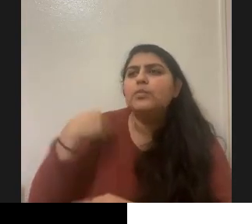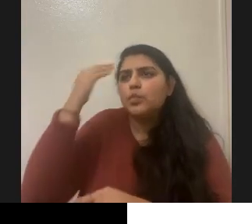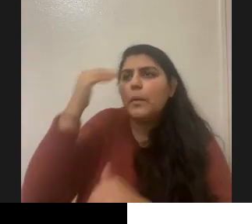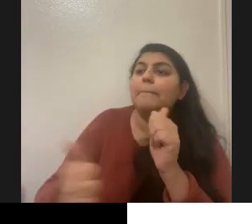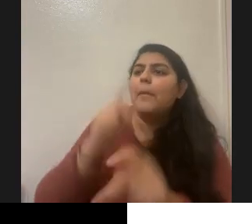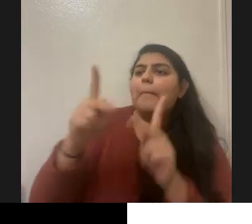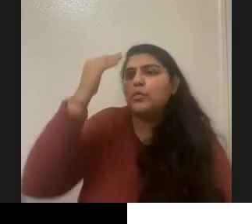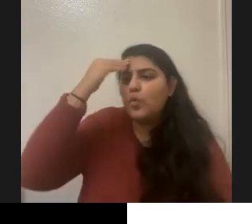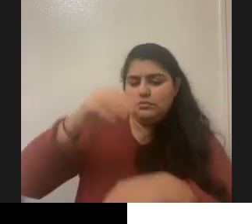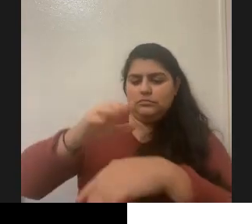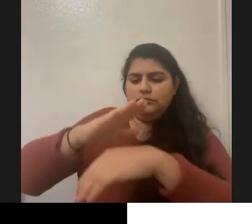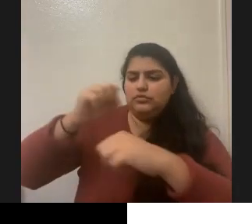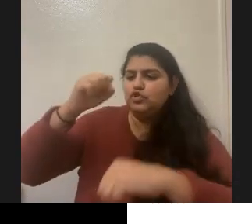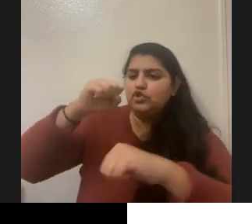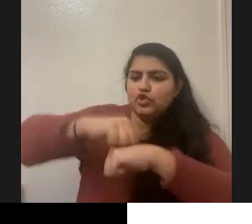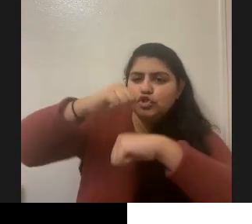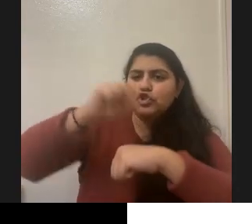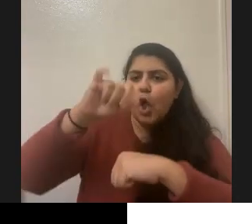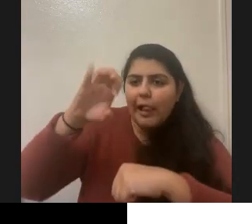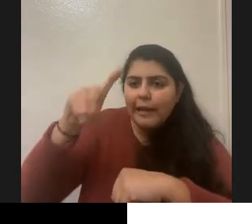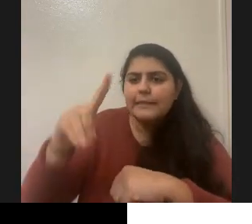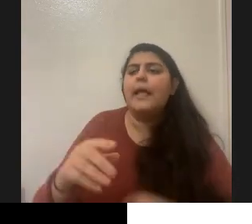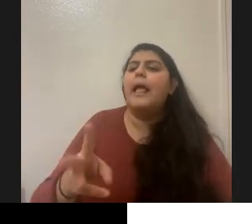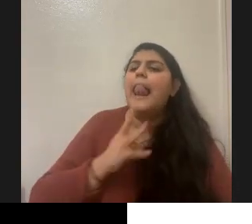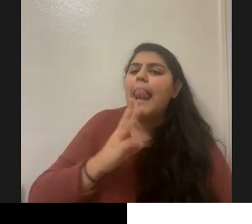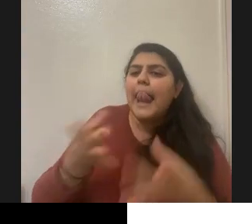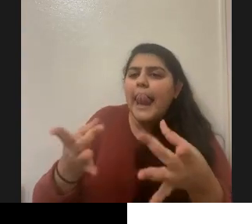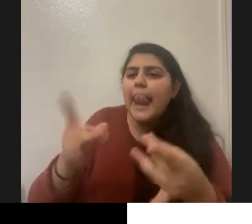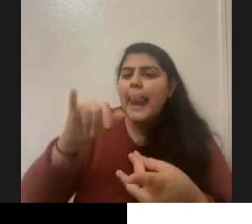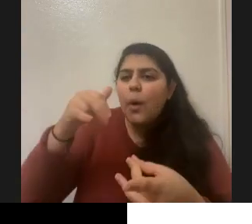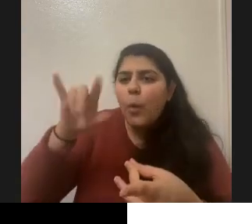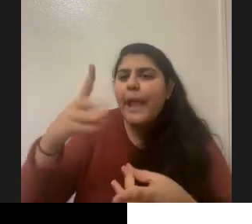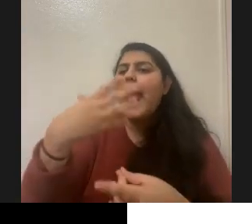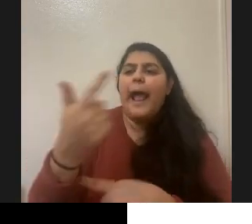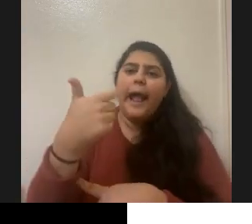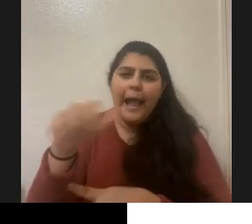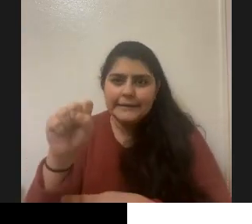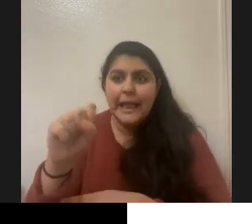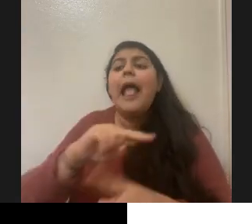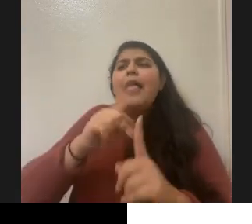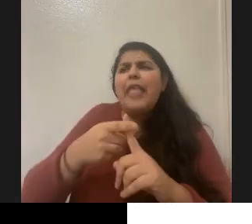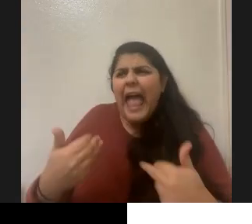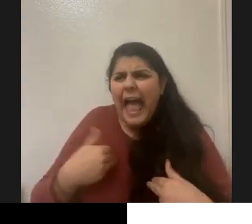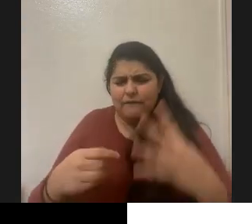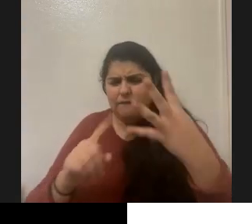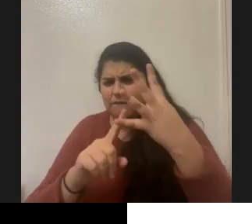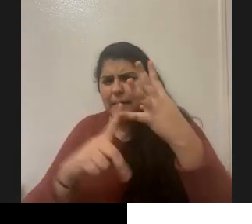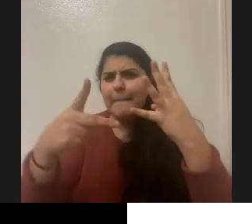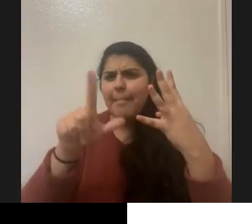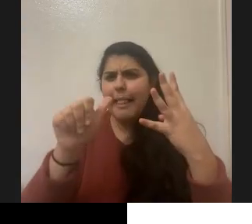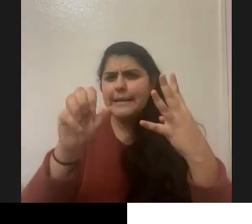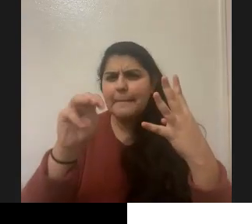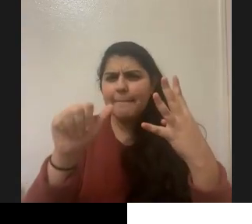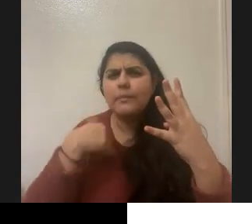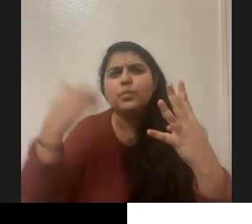like my table, liquid, like the water I'm drinking, gas, like we're breathing. And then there's plasma. I know it has something to do